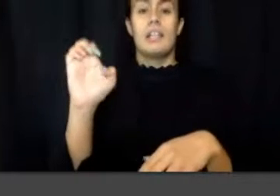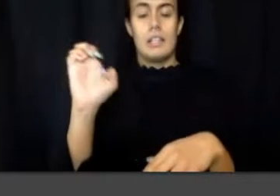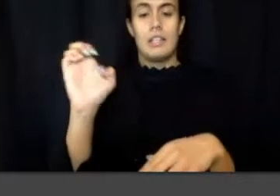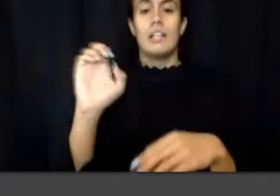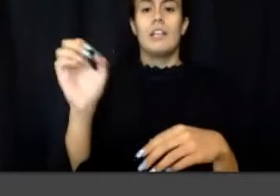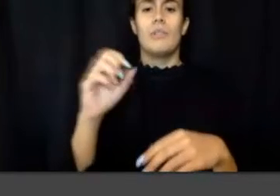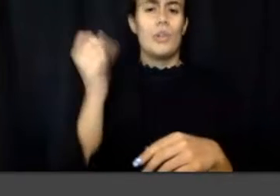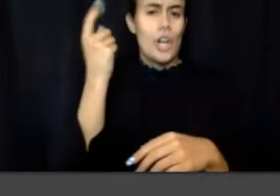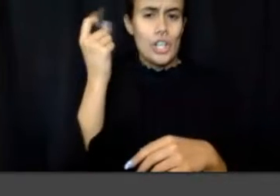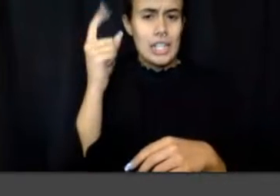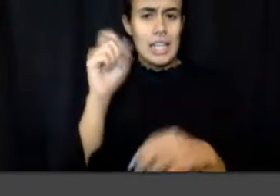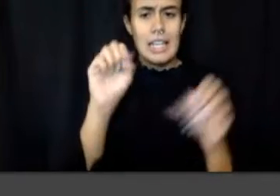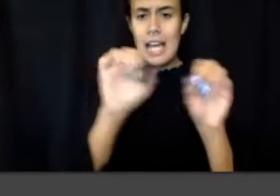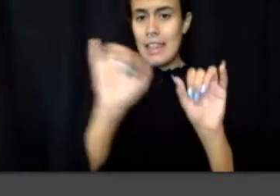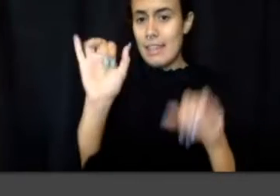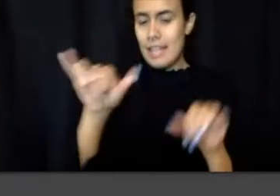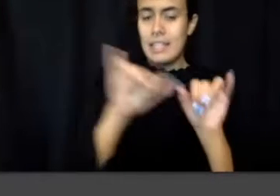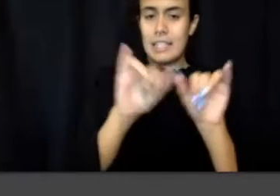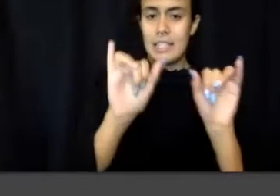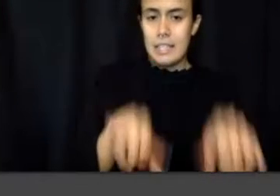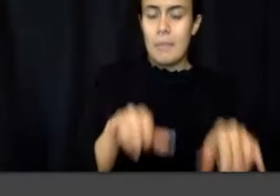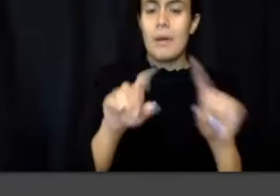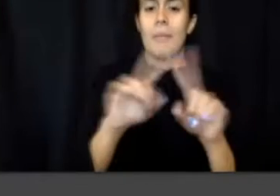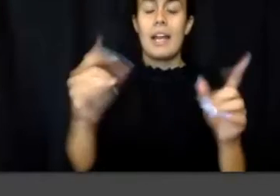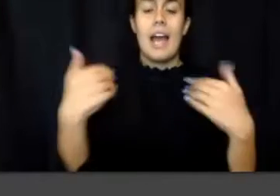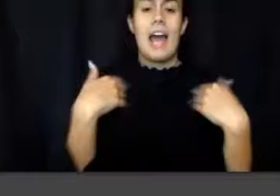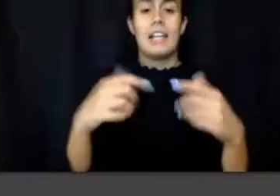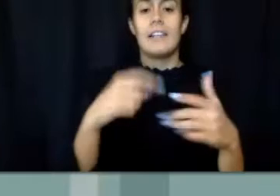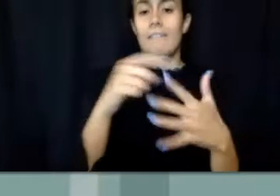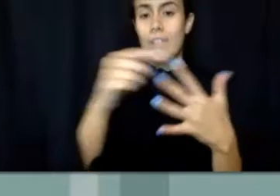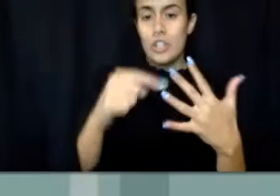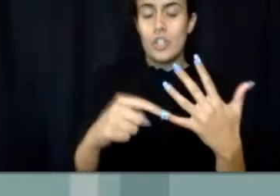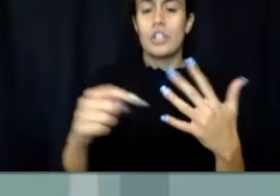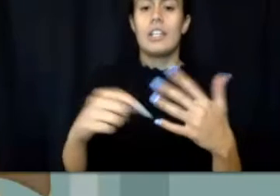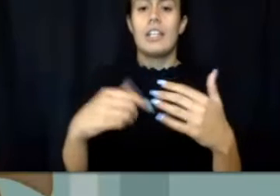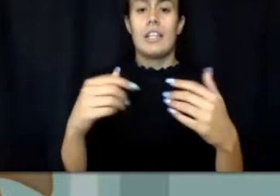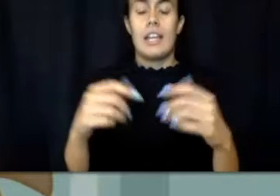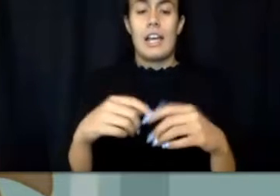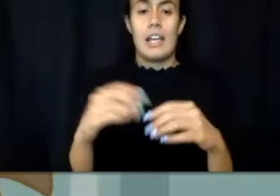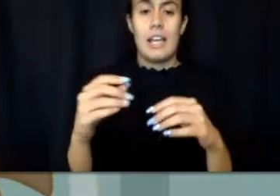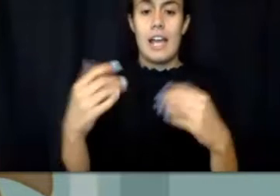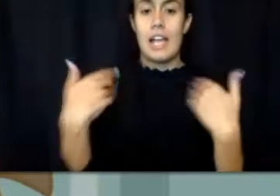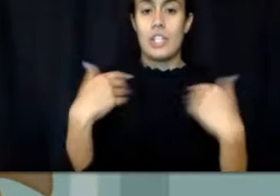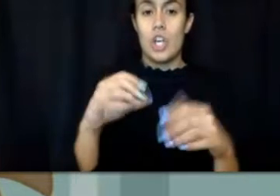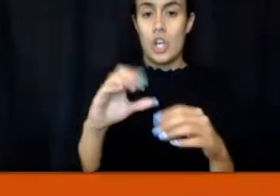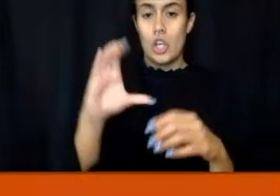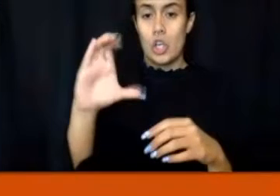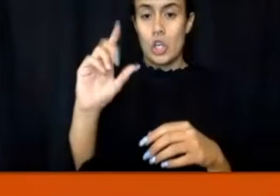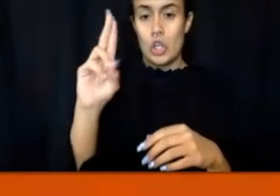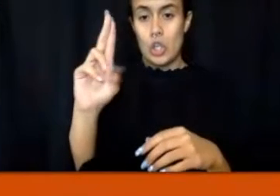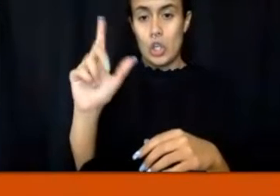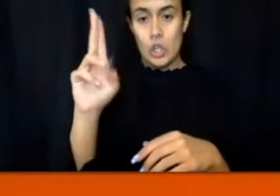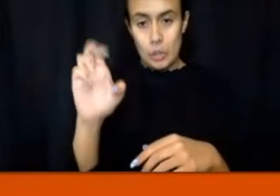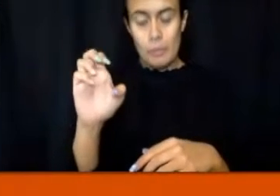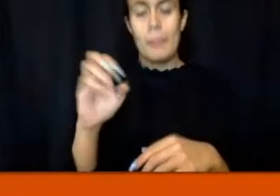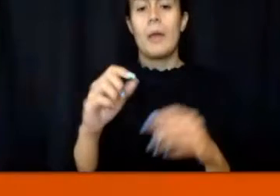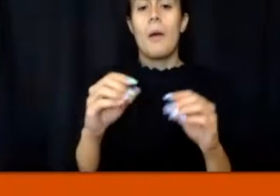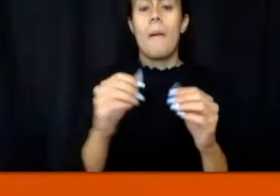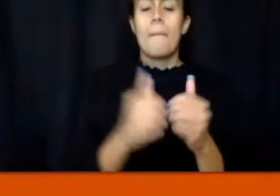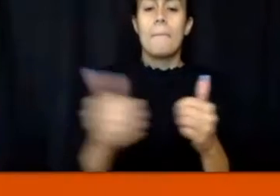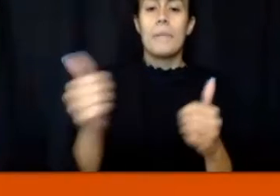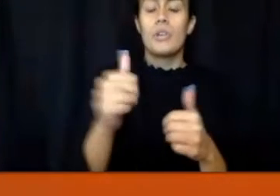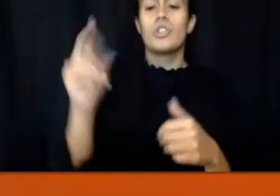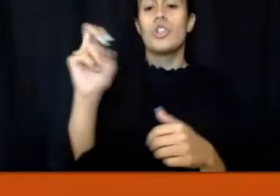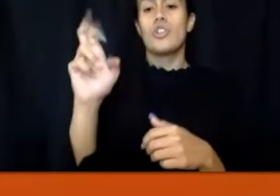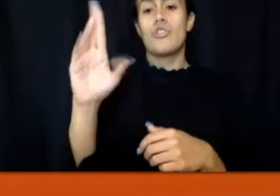the cannabinoid system, but it has one feature that provides a big clue to its function. Most